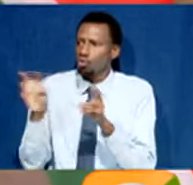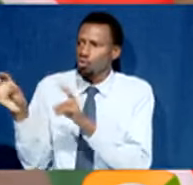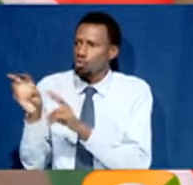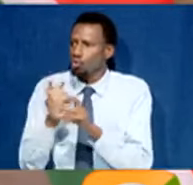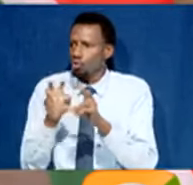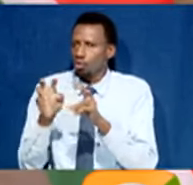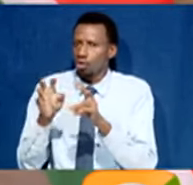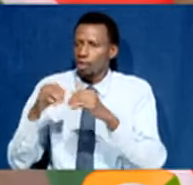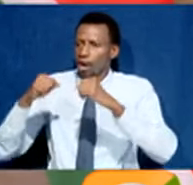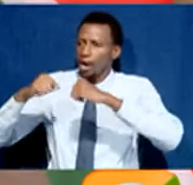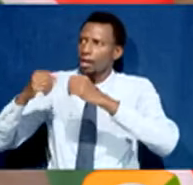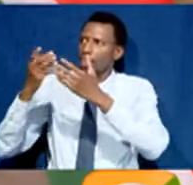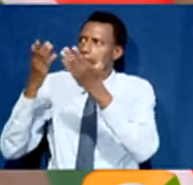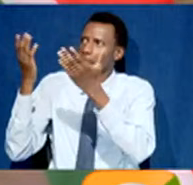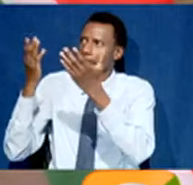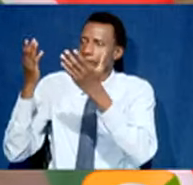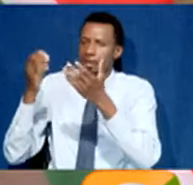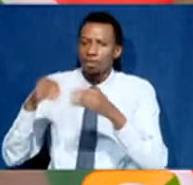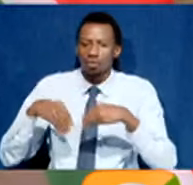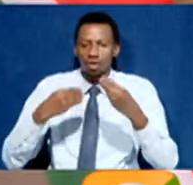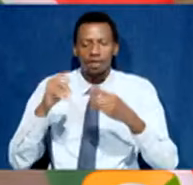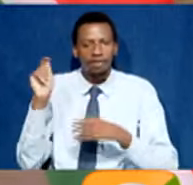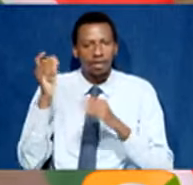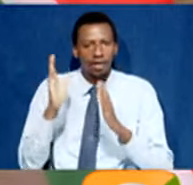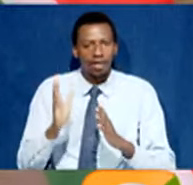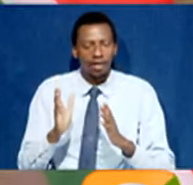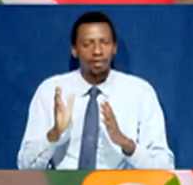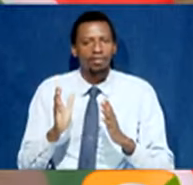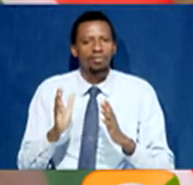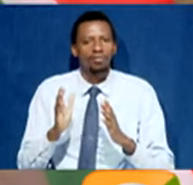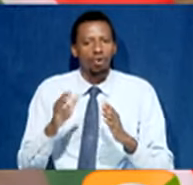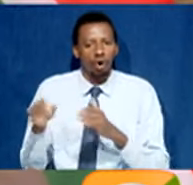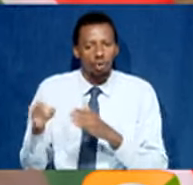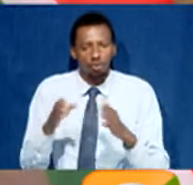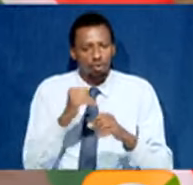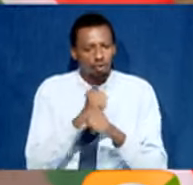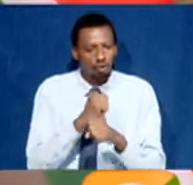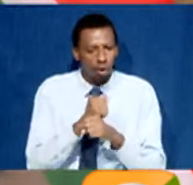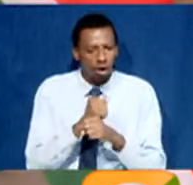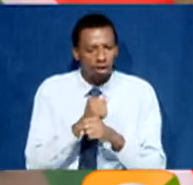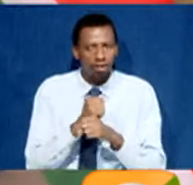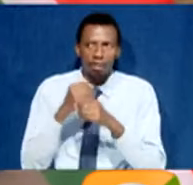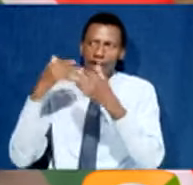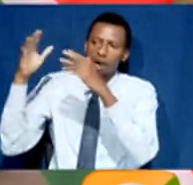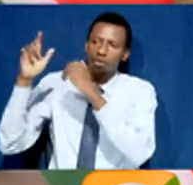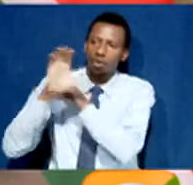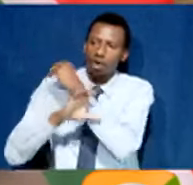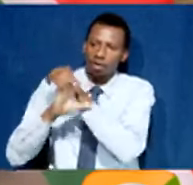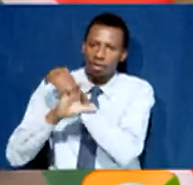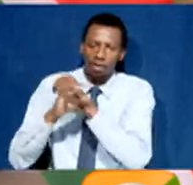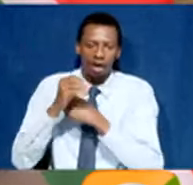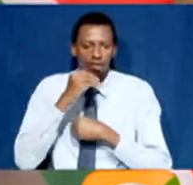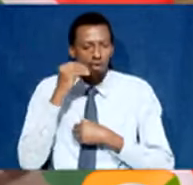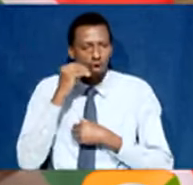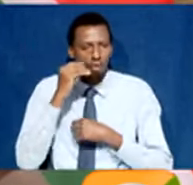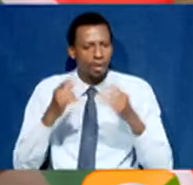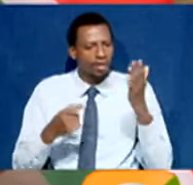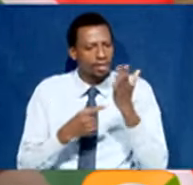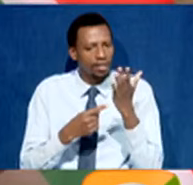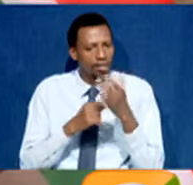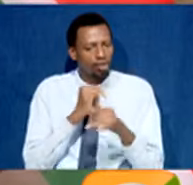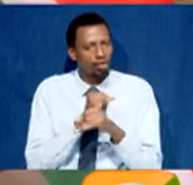opportunity to work abroad and to work at home on digital jobs? This is what a president is supposed